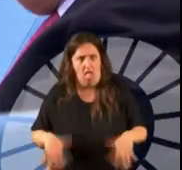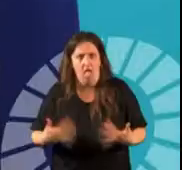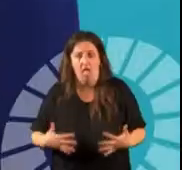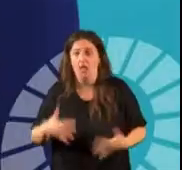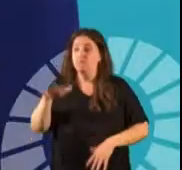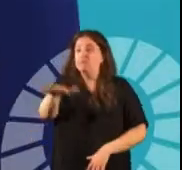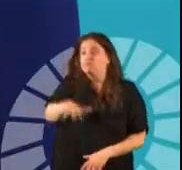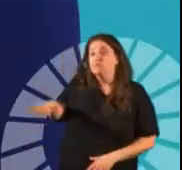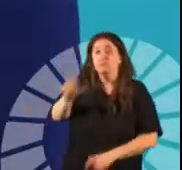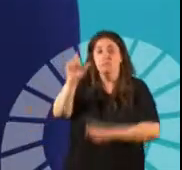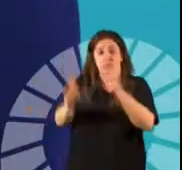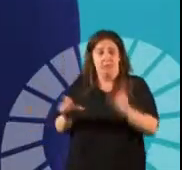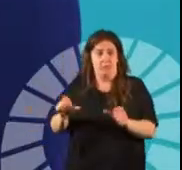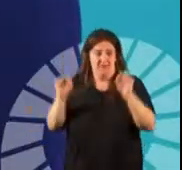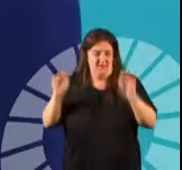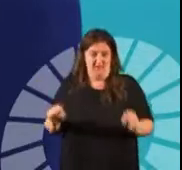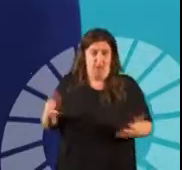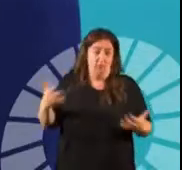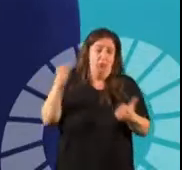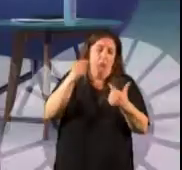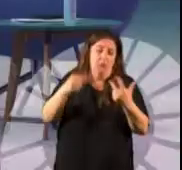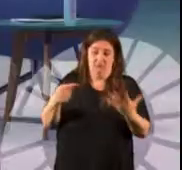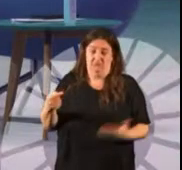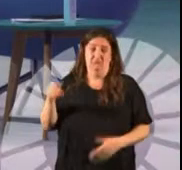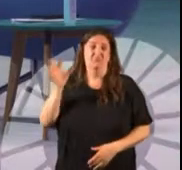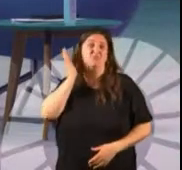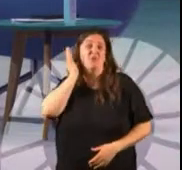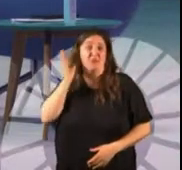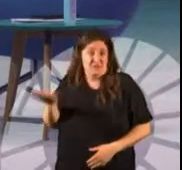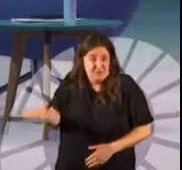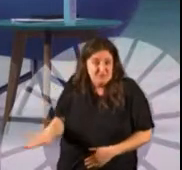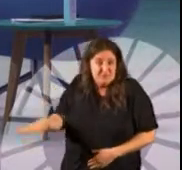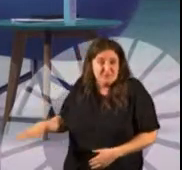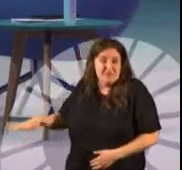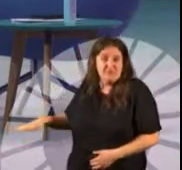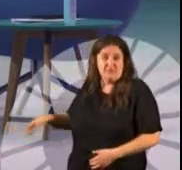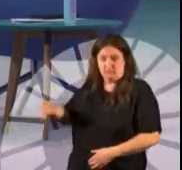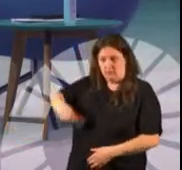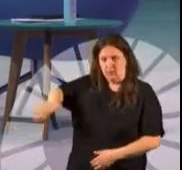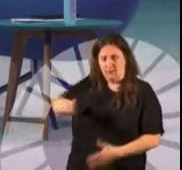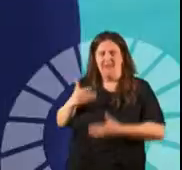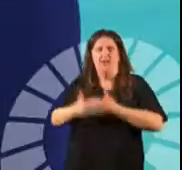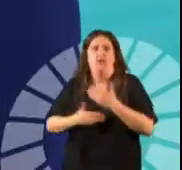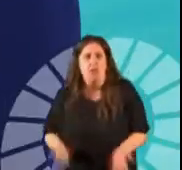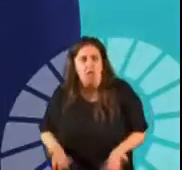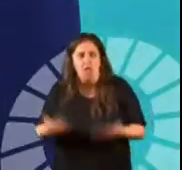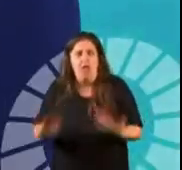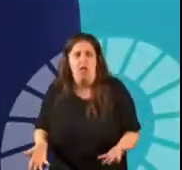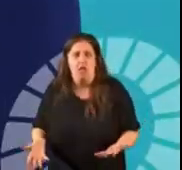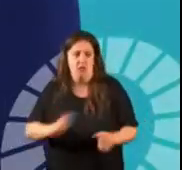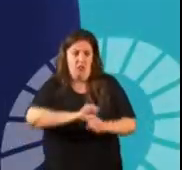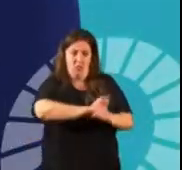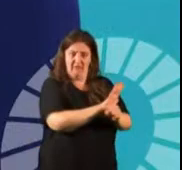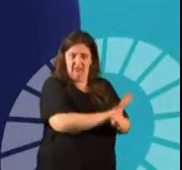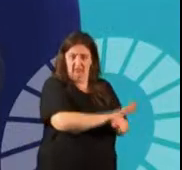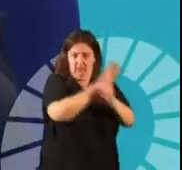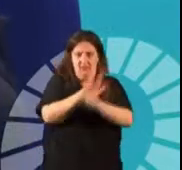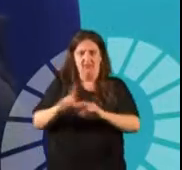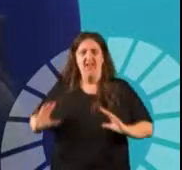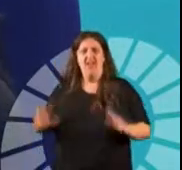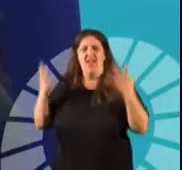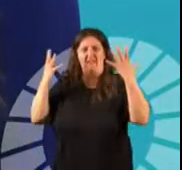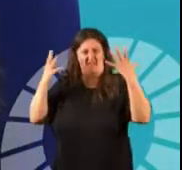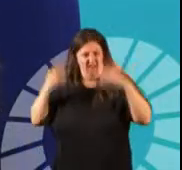against women and girls. This is a key issue, a key point that the President has said. These things are getting worse with the COVID